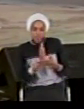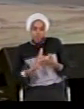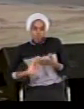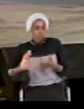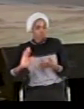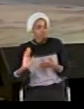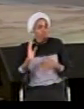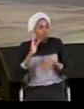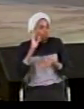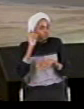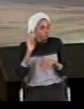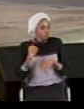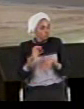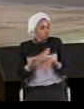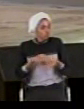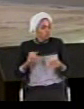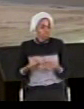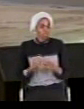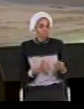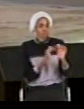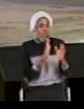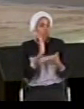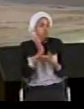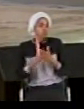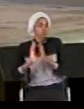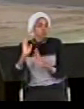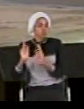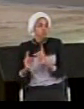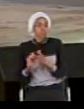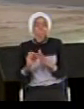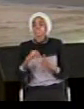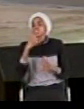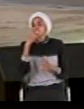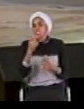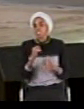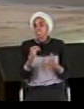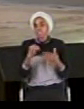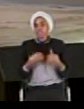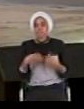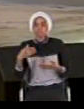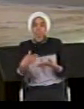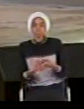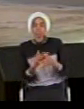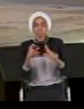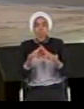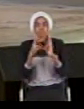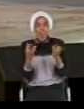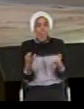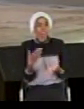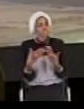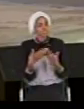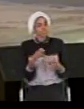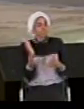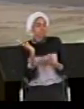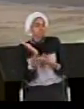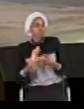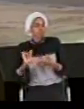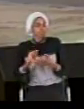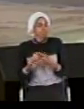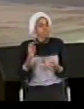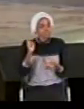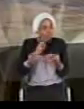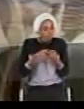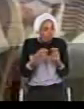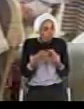so-called apostles, there be some people that say they have a new revelation, there be some that trouble you and